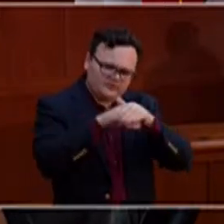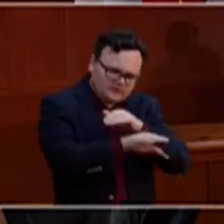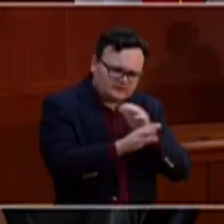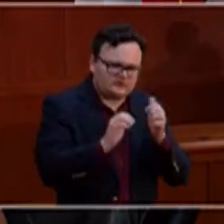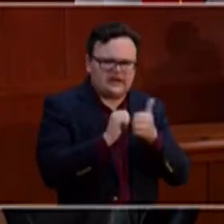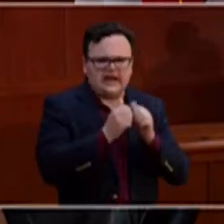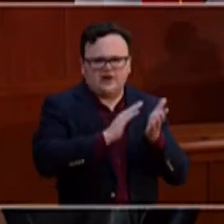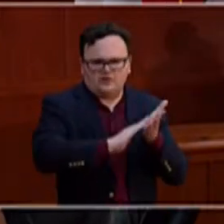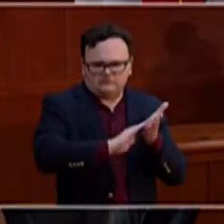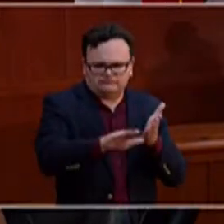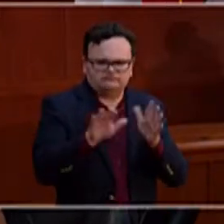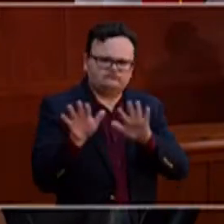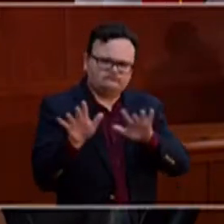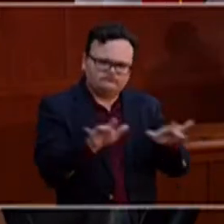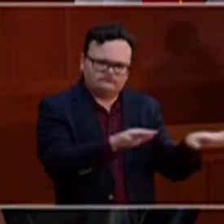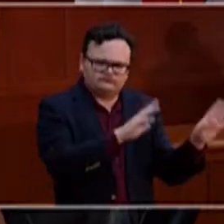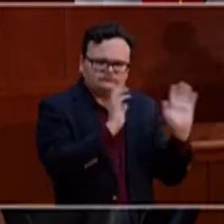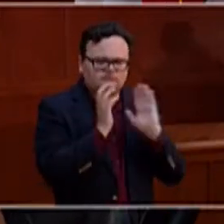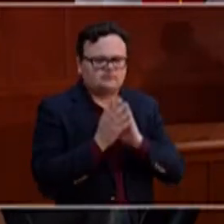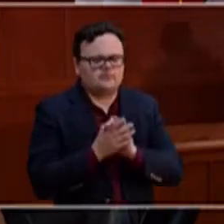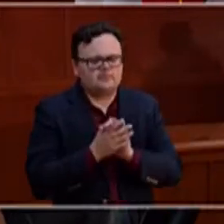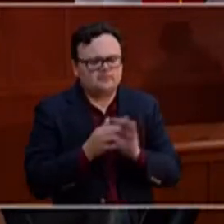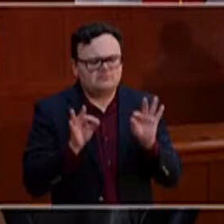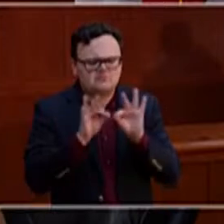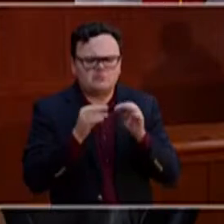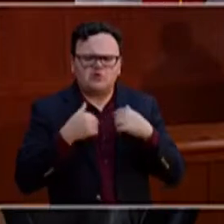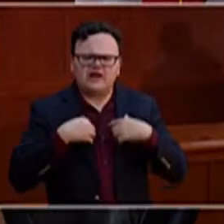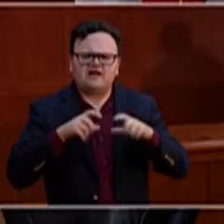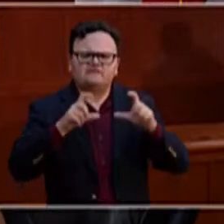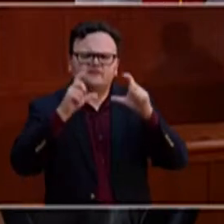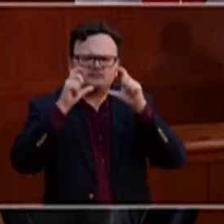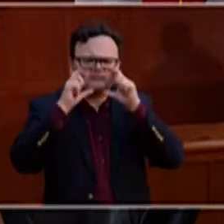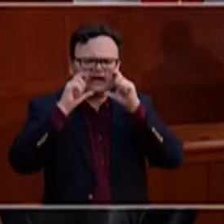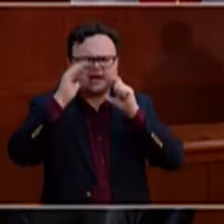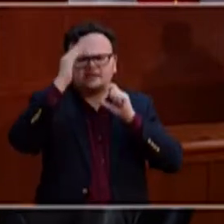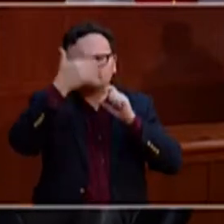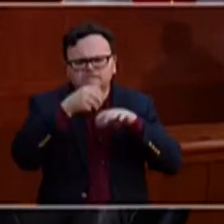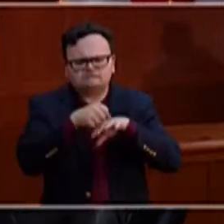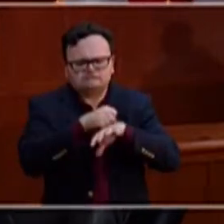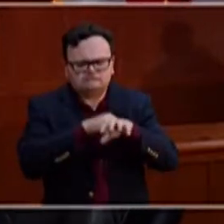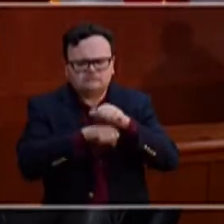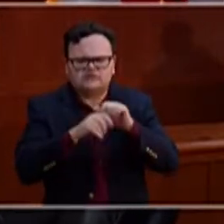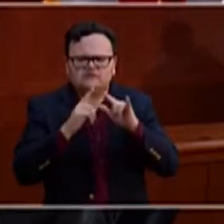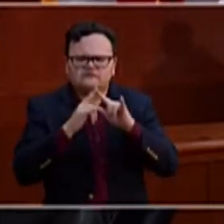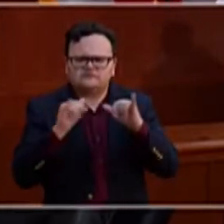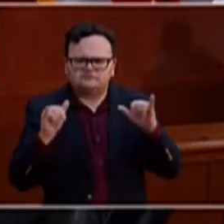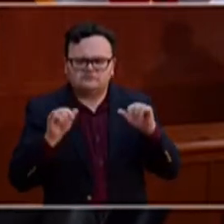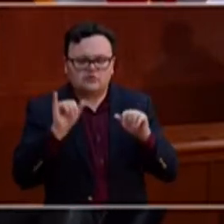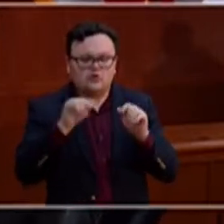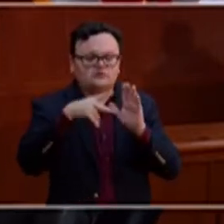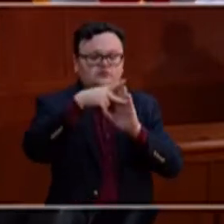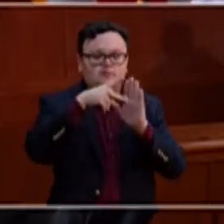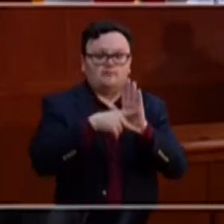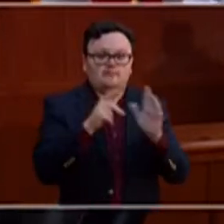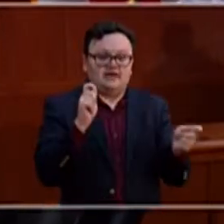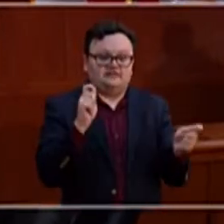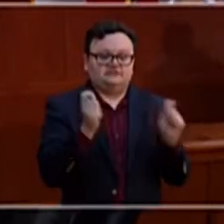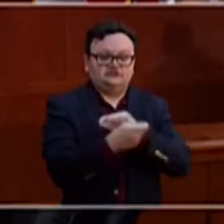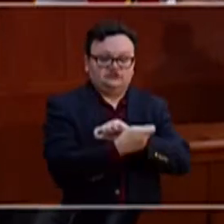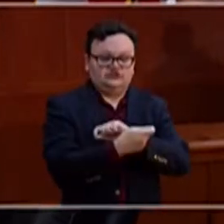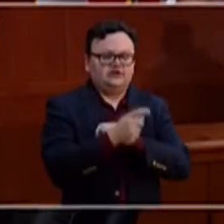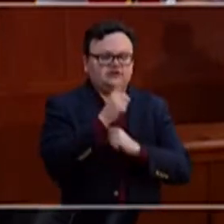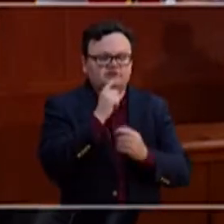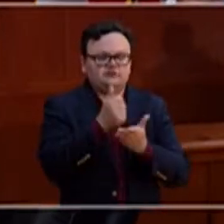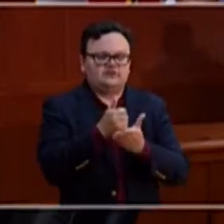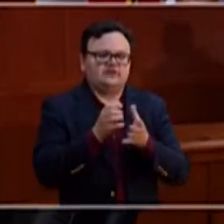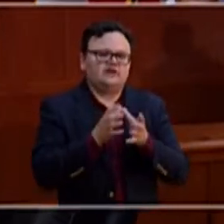physical things like personal protection equipment or staff or drugs, but certainly some of the policy changes that we have been able to work